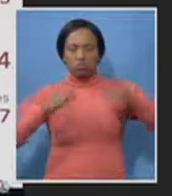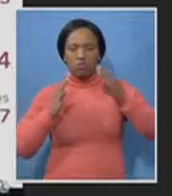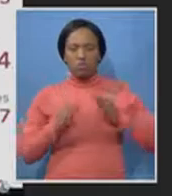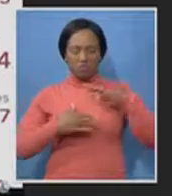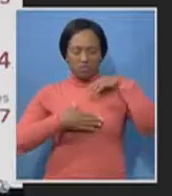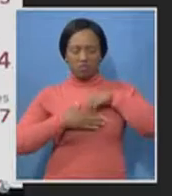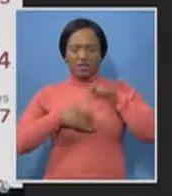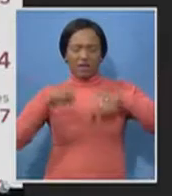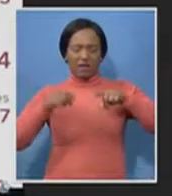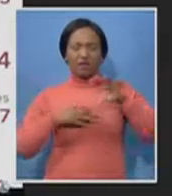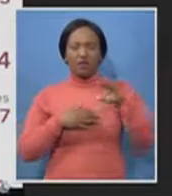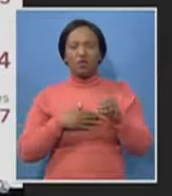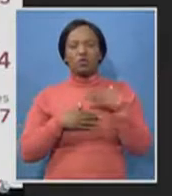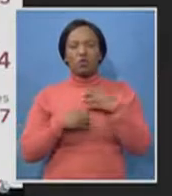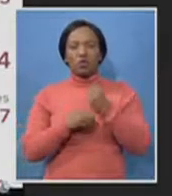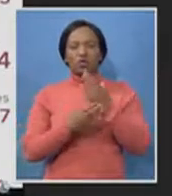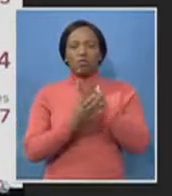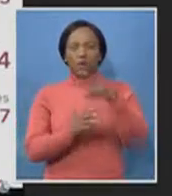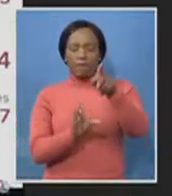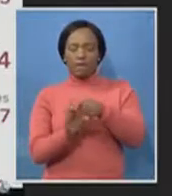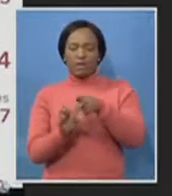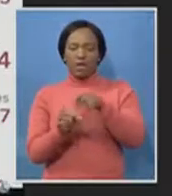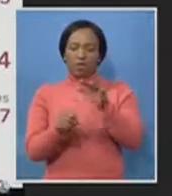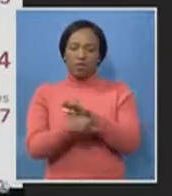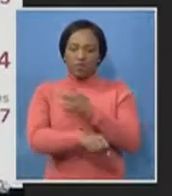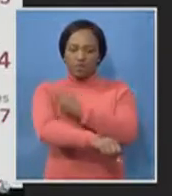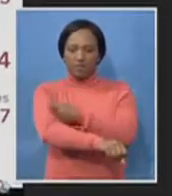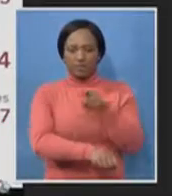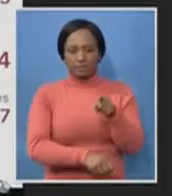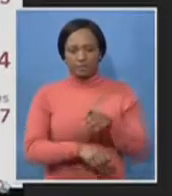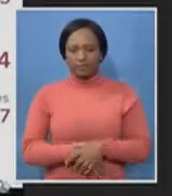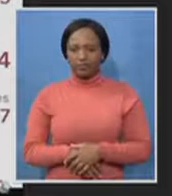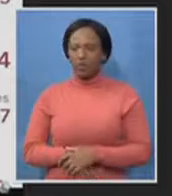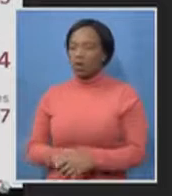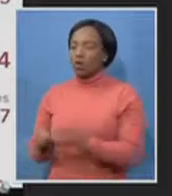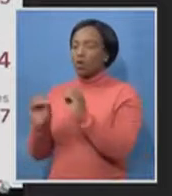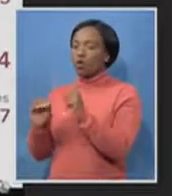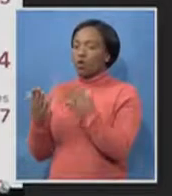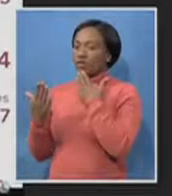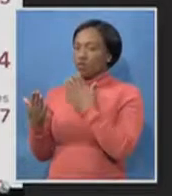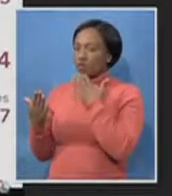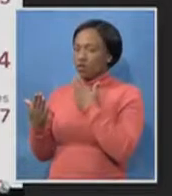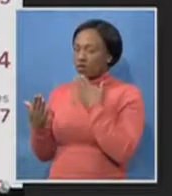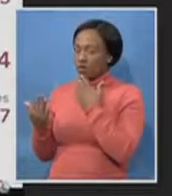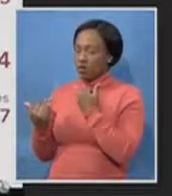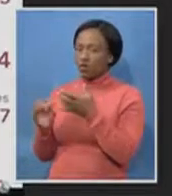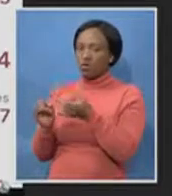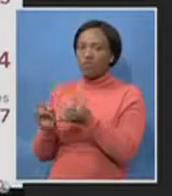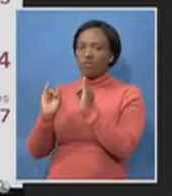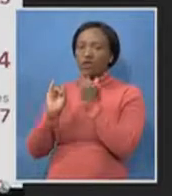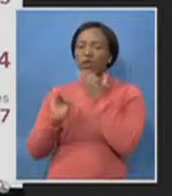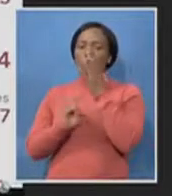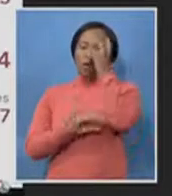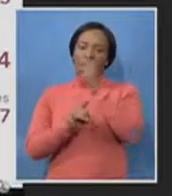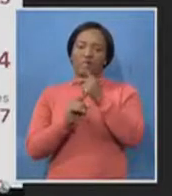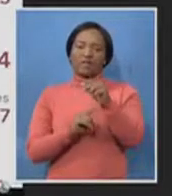fully on it. All right, thank you. We will invite Professor Lynn just now, but I just want to